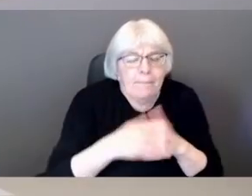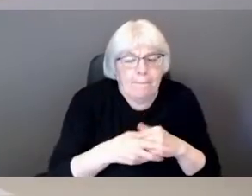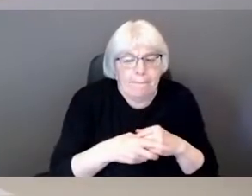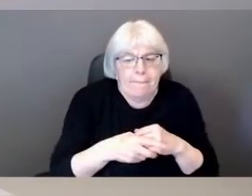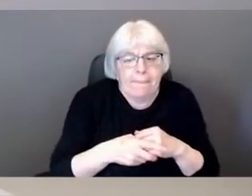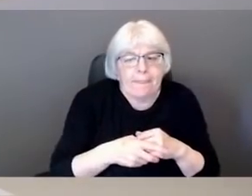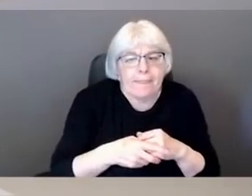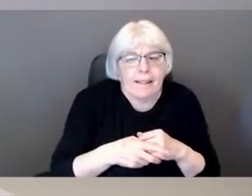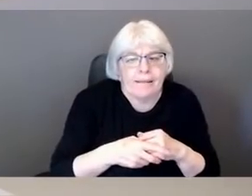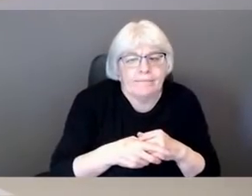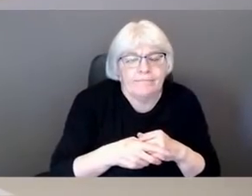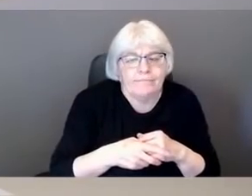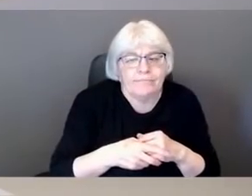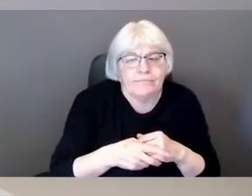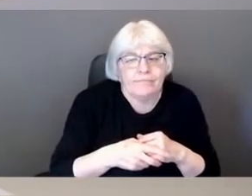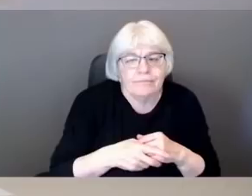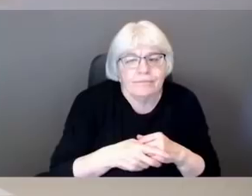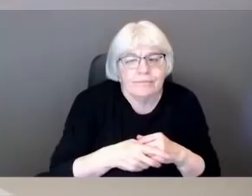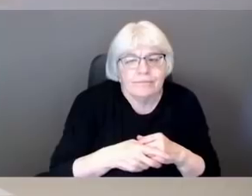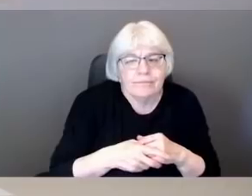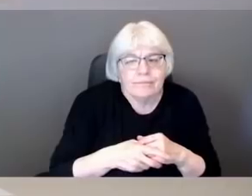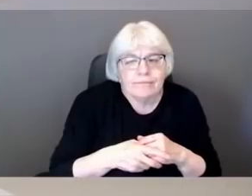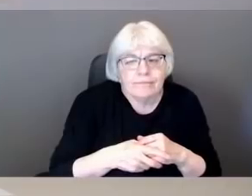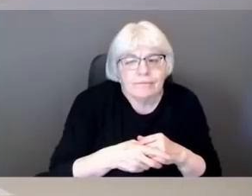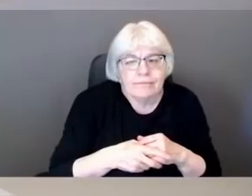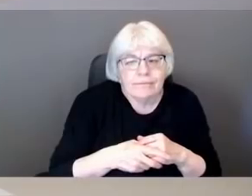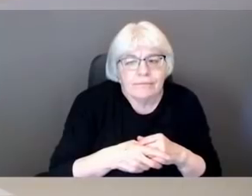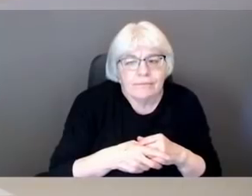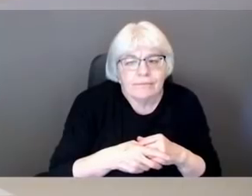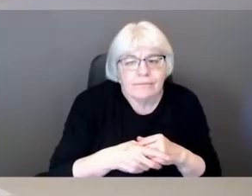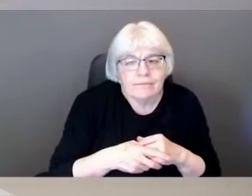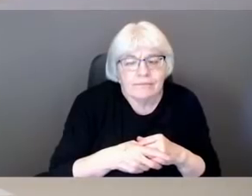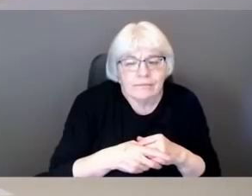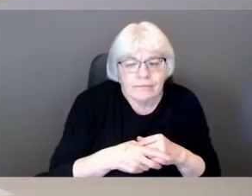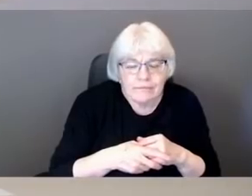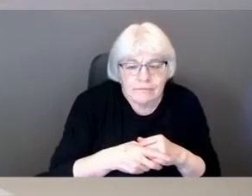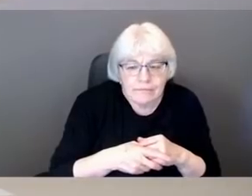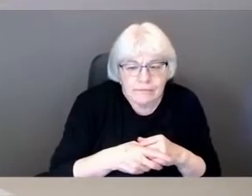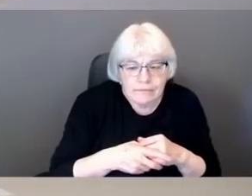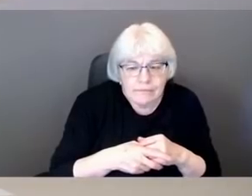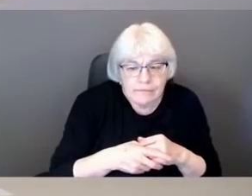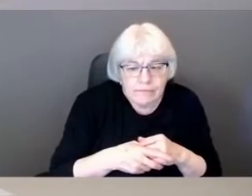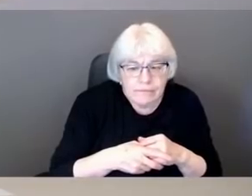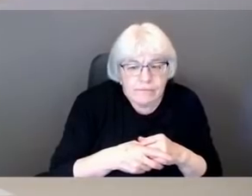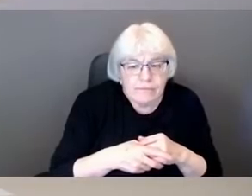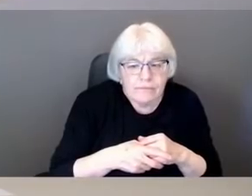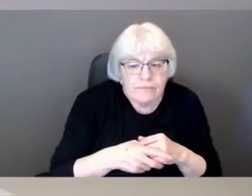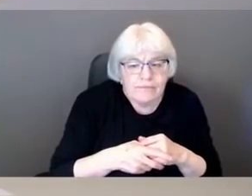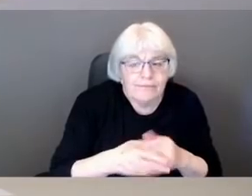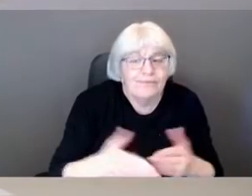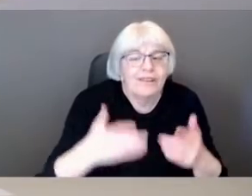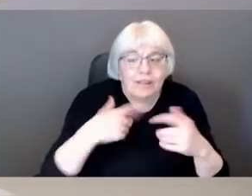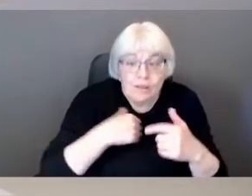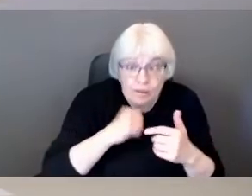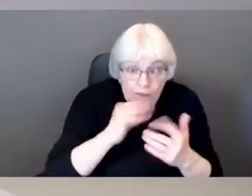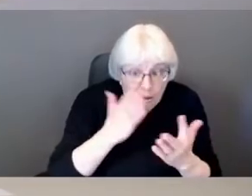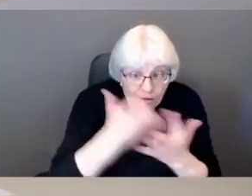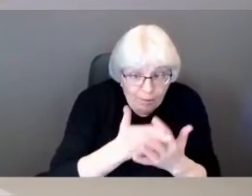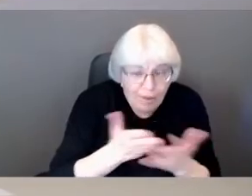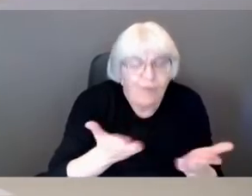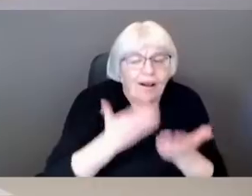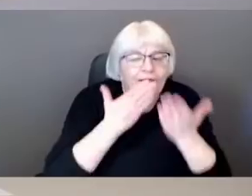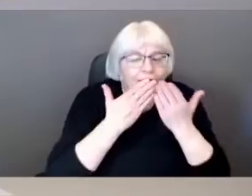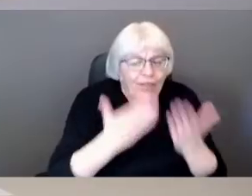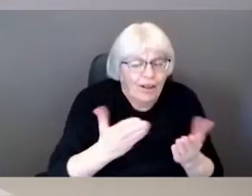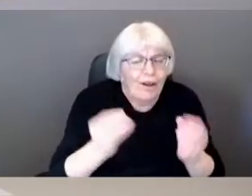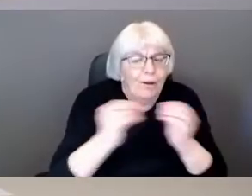Sorry, I think you just cut out there. I hope I'm not interrupting. So thank you for that. That is much more clear, at least to